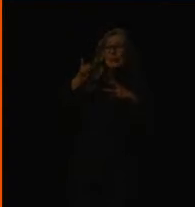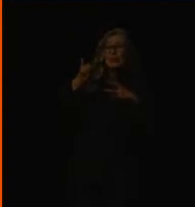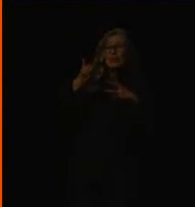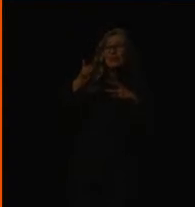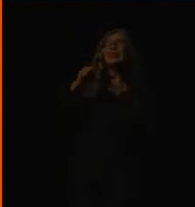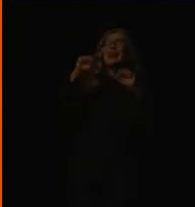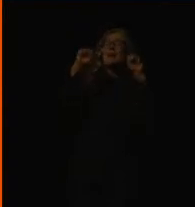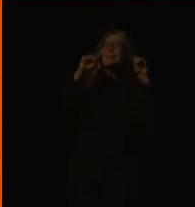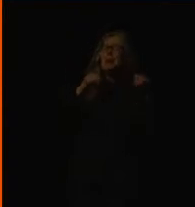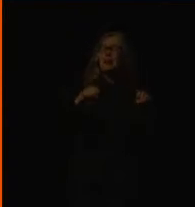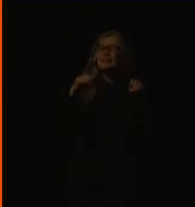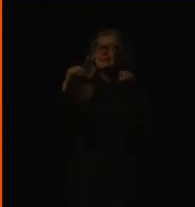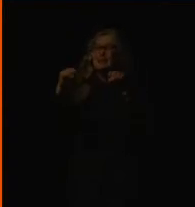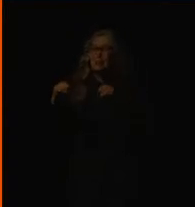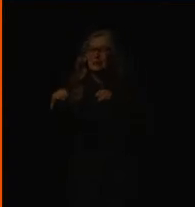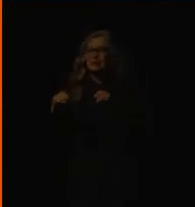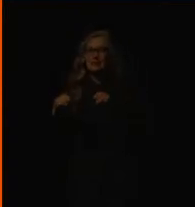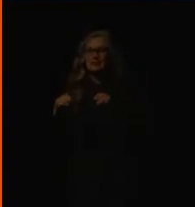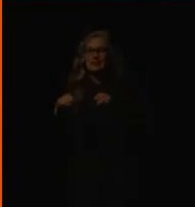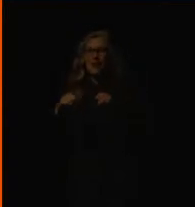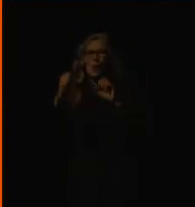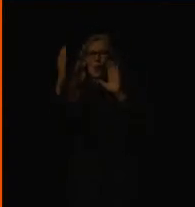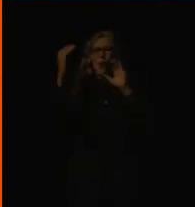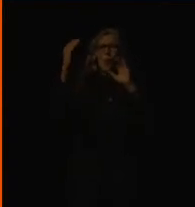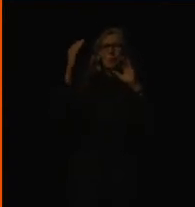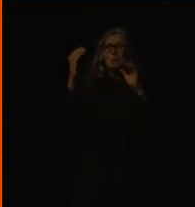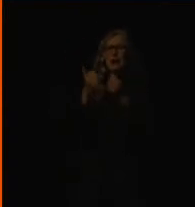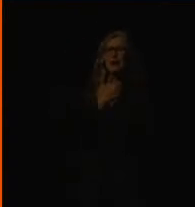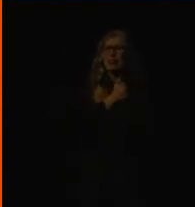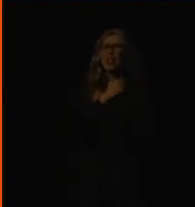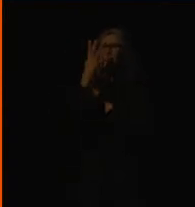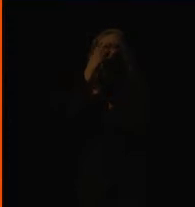So much hope and love and beauty still exists.